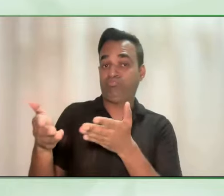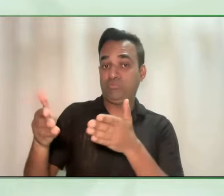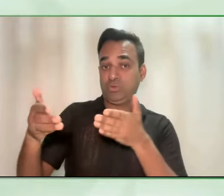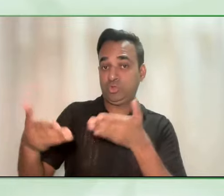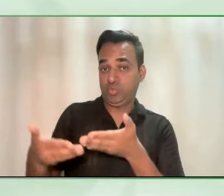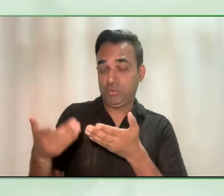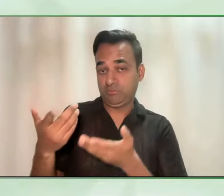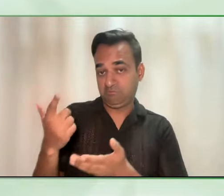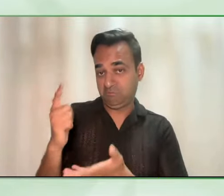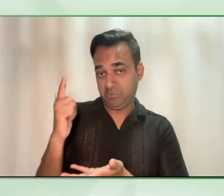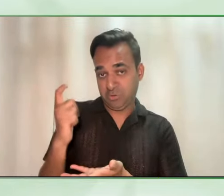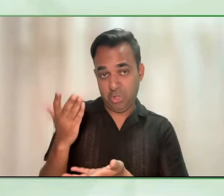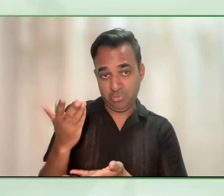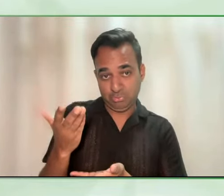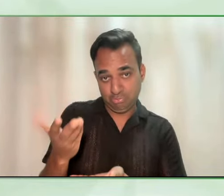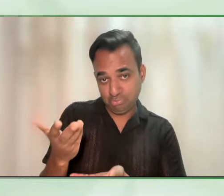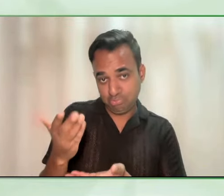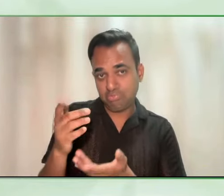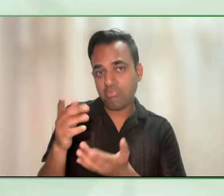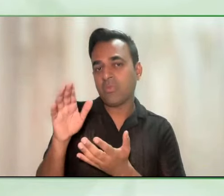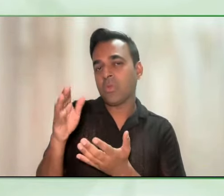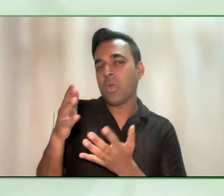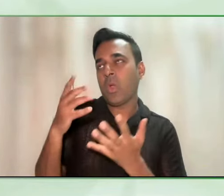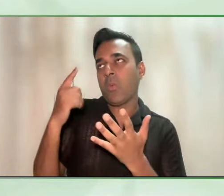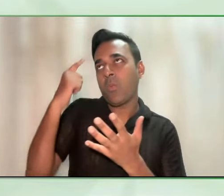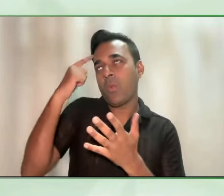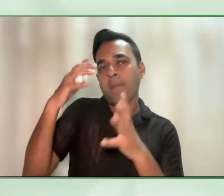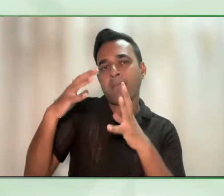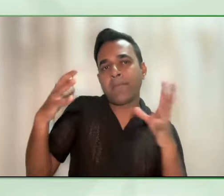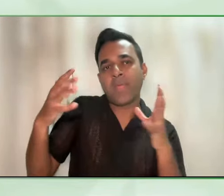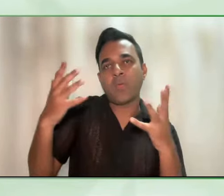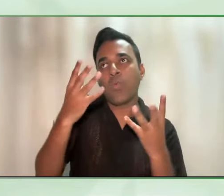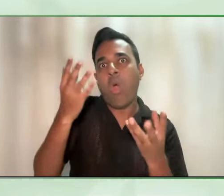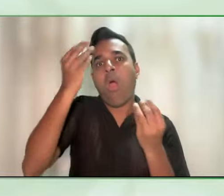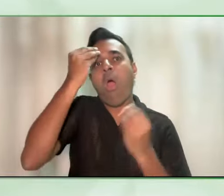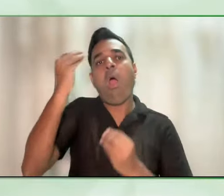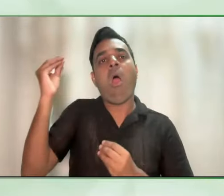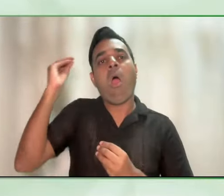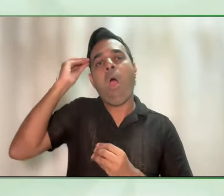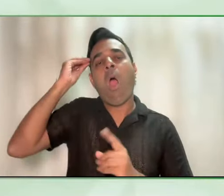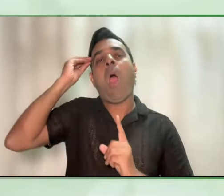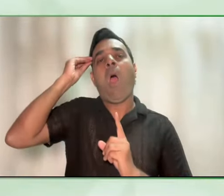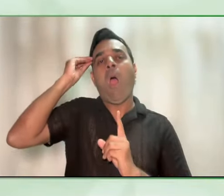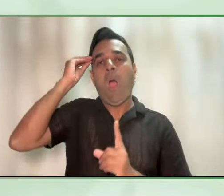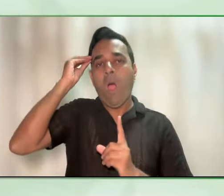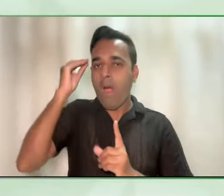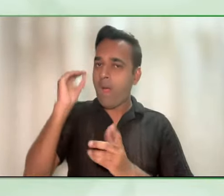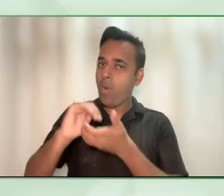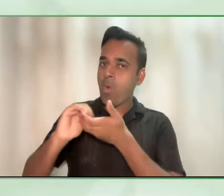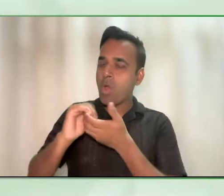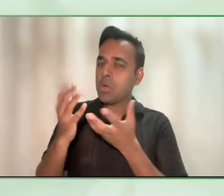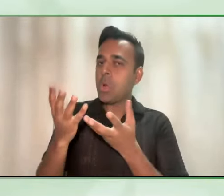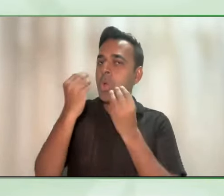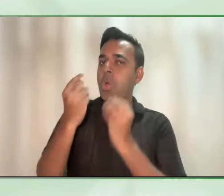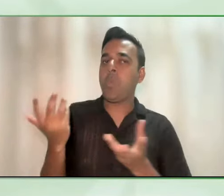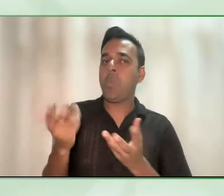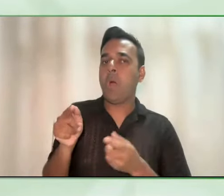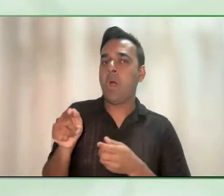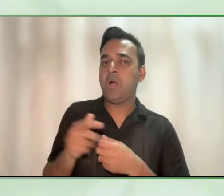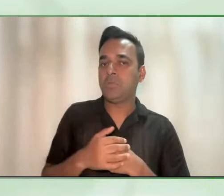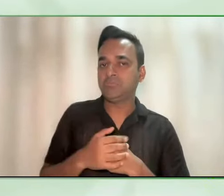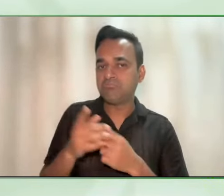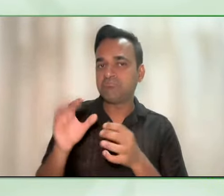skills of workers with disabilities, both in your center and in the project? Okay,